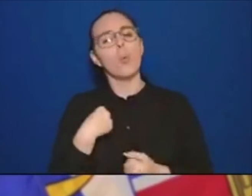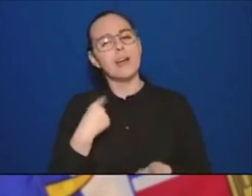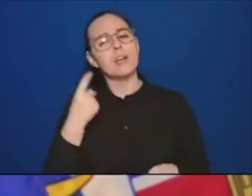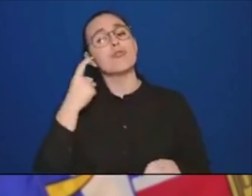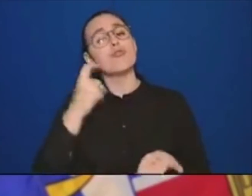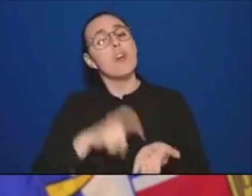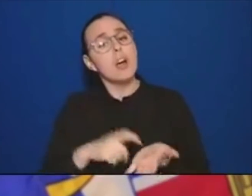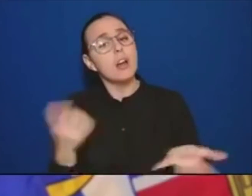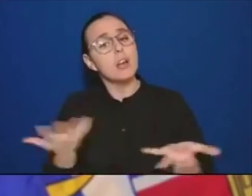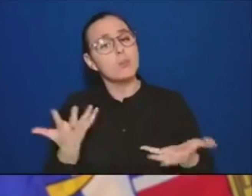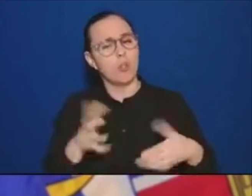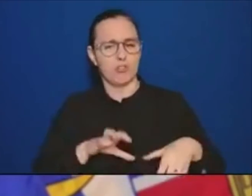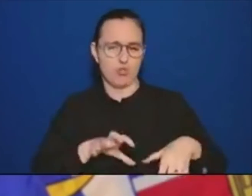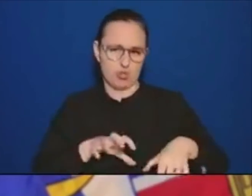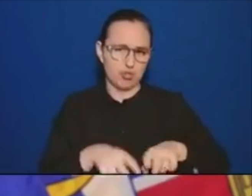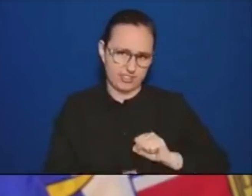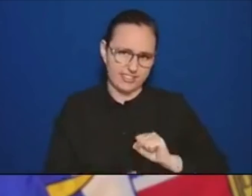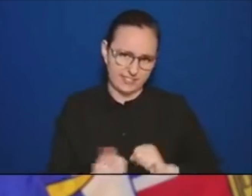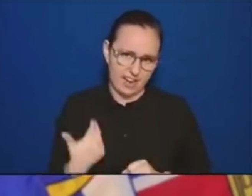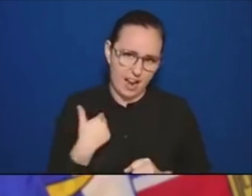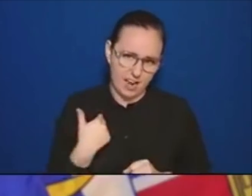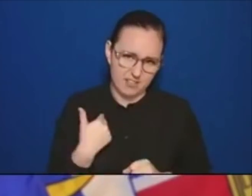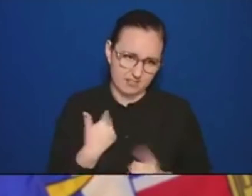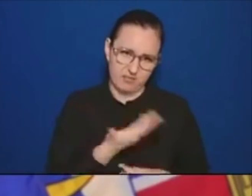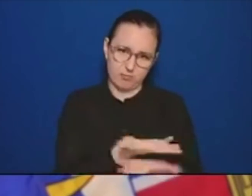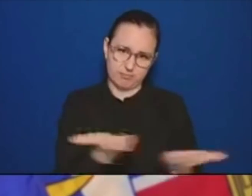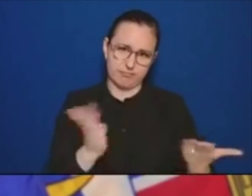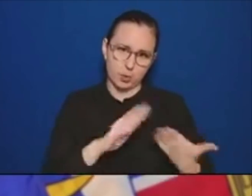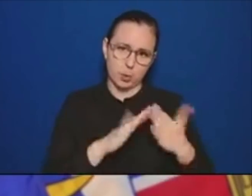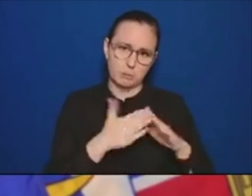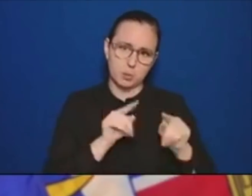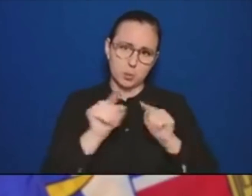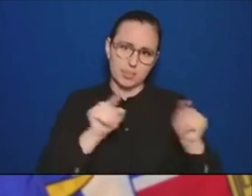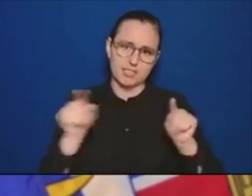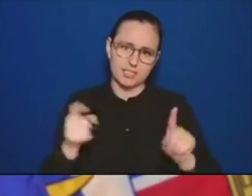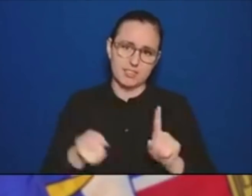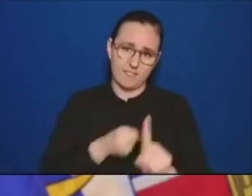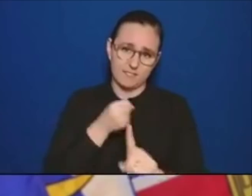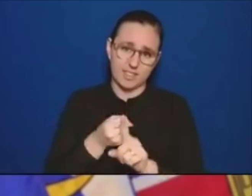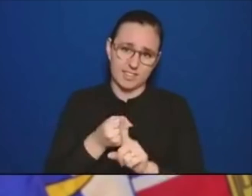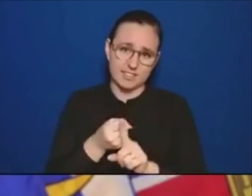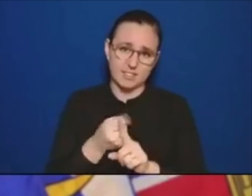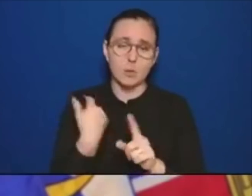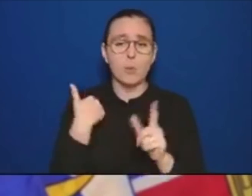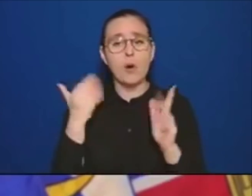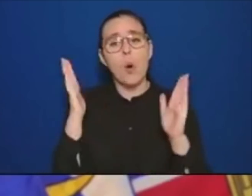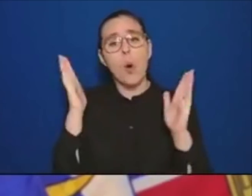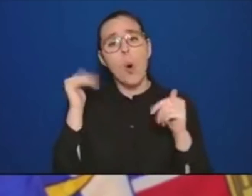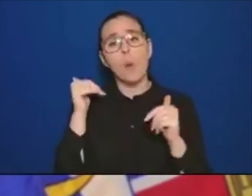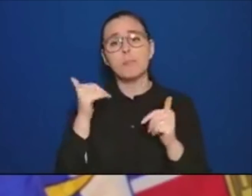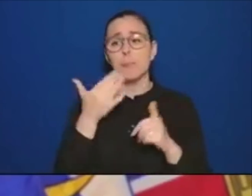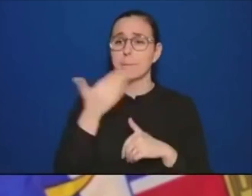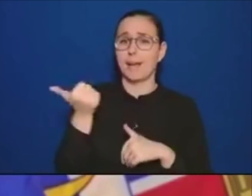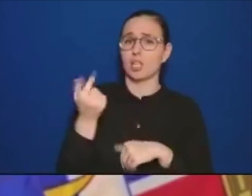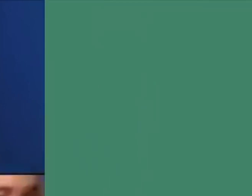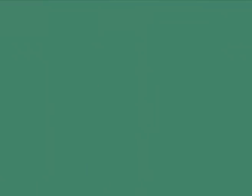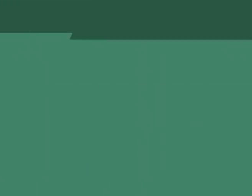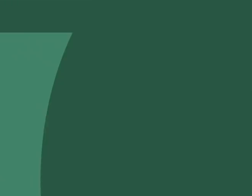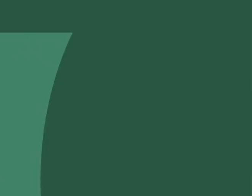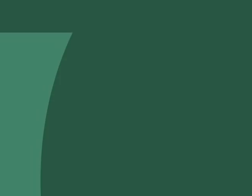I think what it does is it allows us to feel hopeful for better days. Thank you.